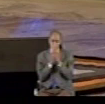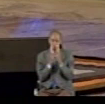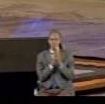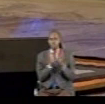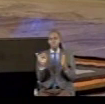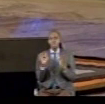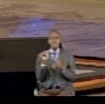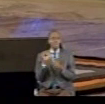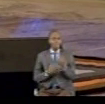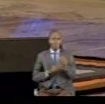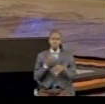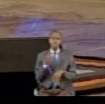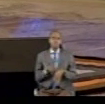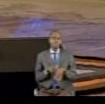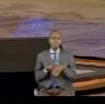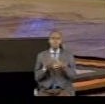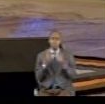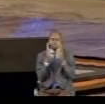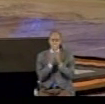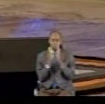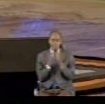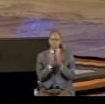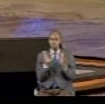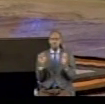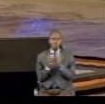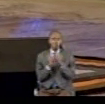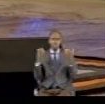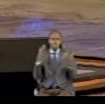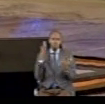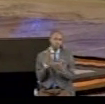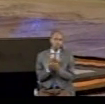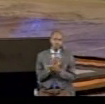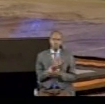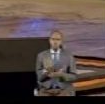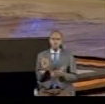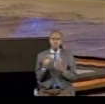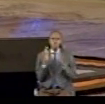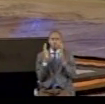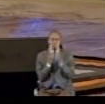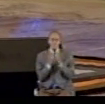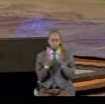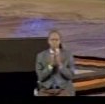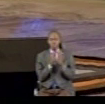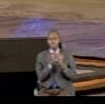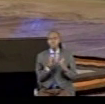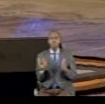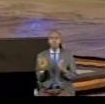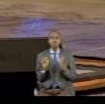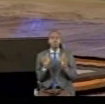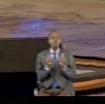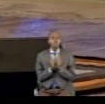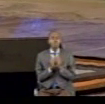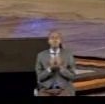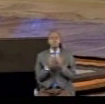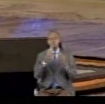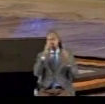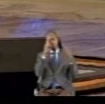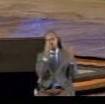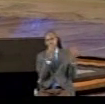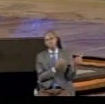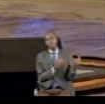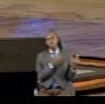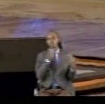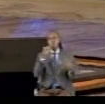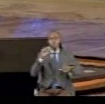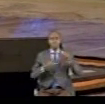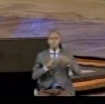time. Praying without ceasing. Praying with faith, with unwavering faith. Never